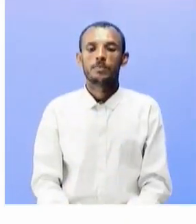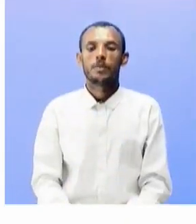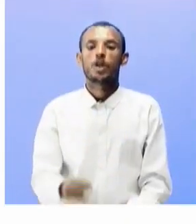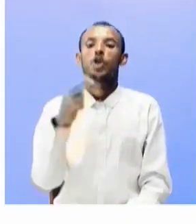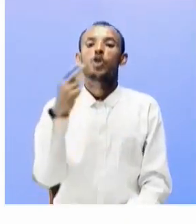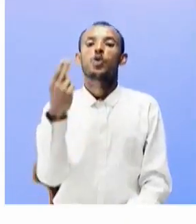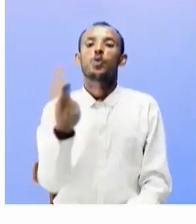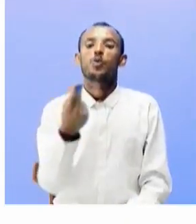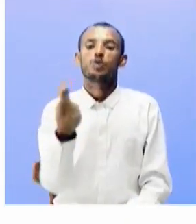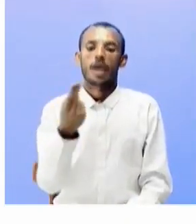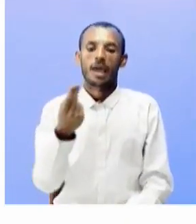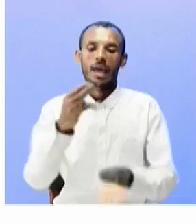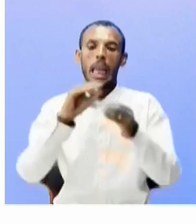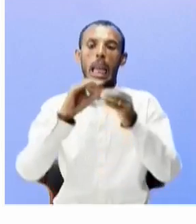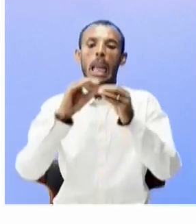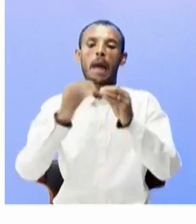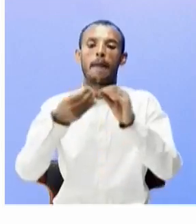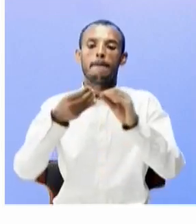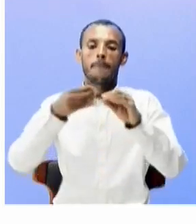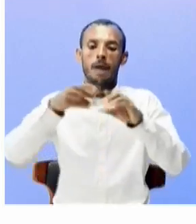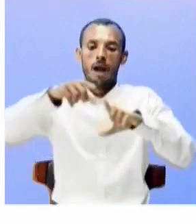using a number line. Using